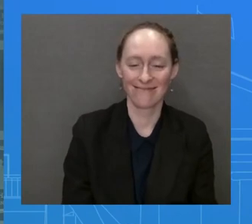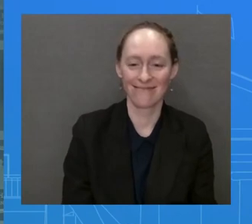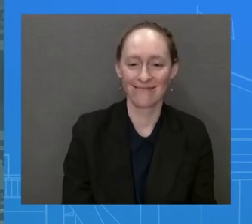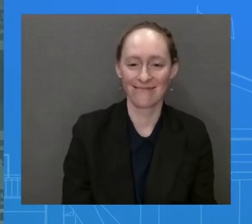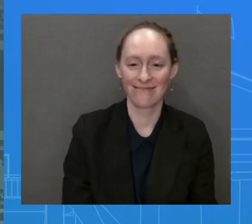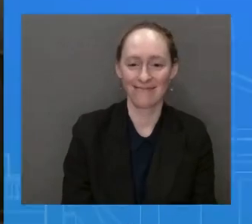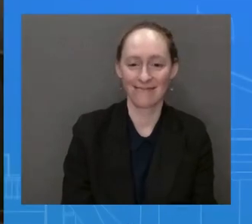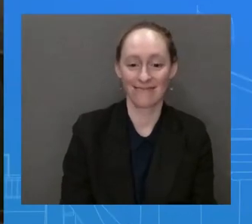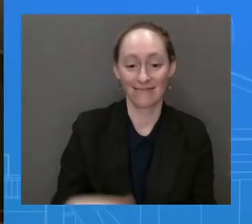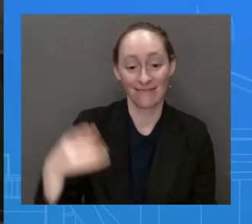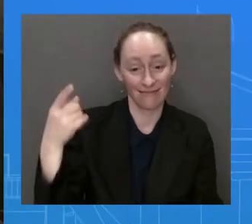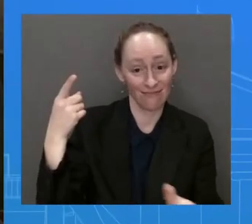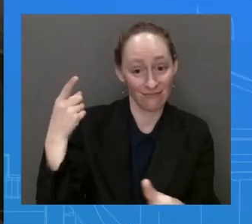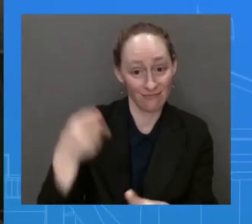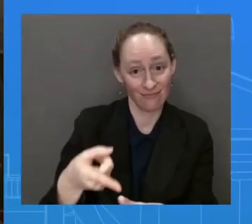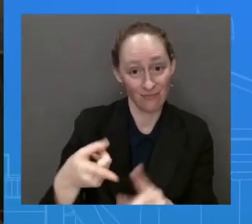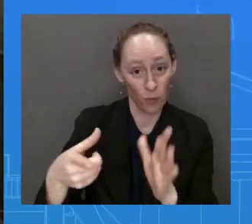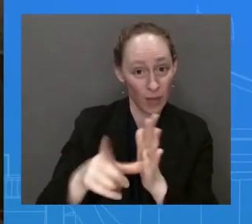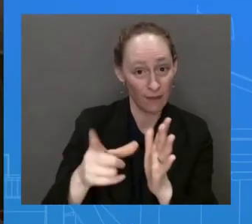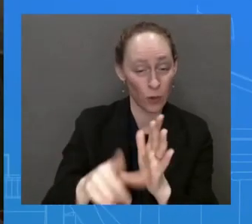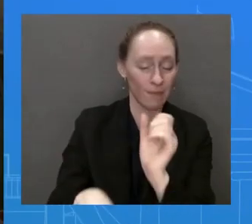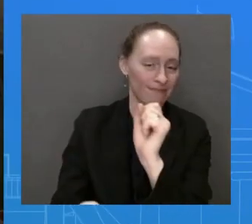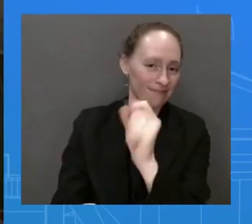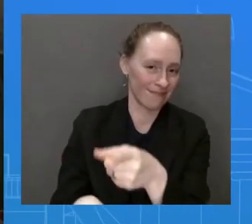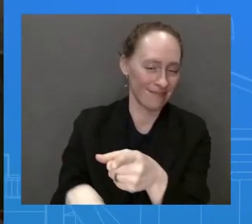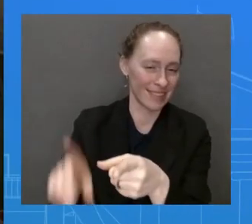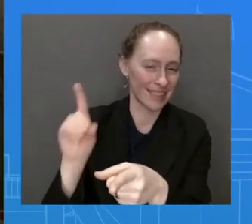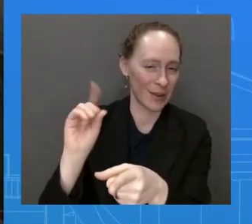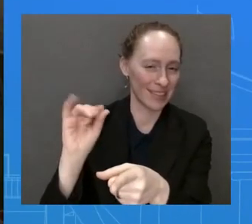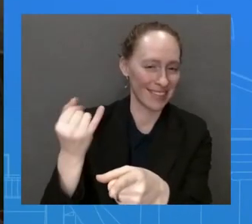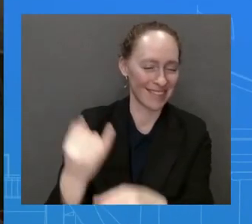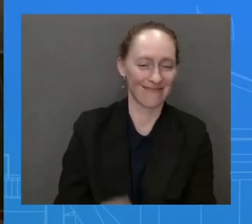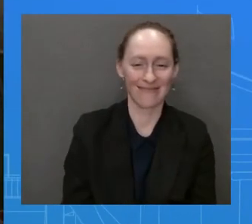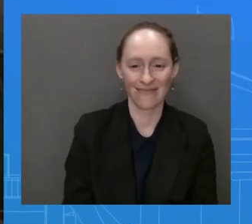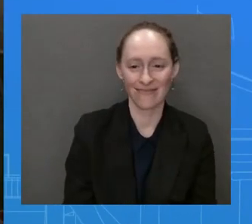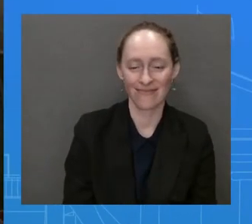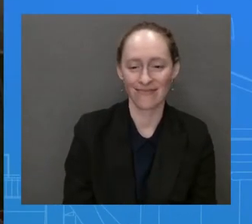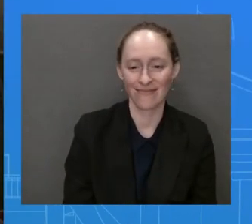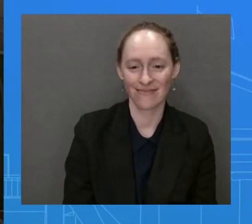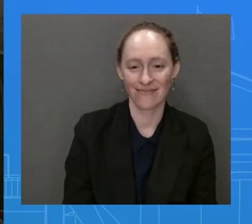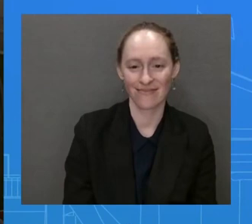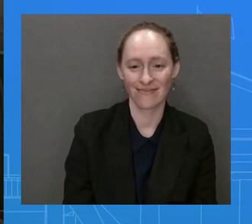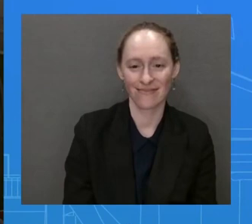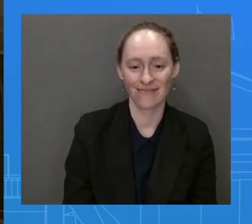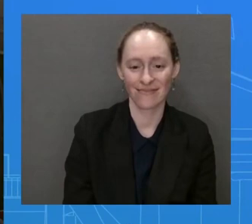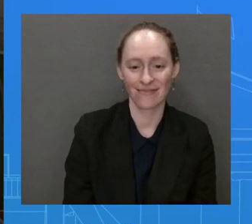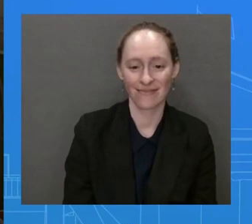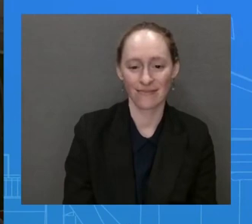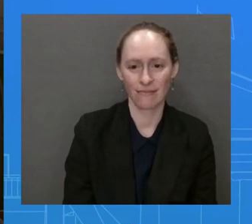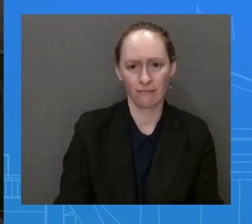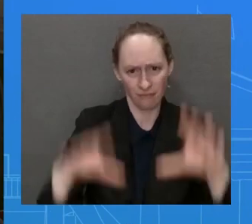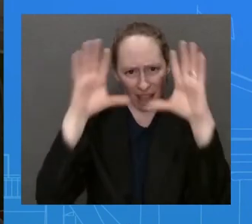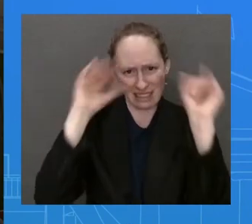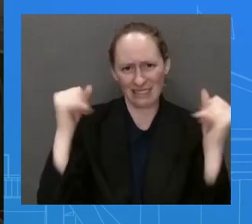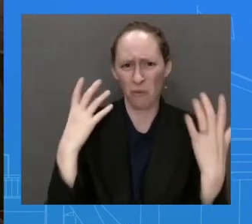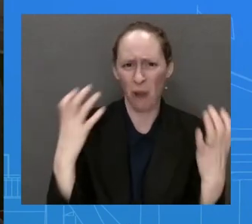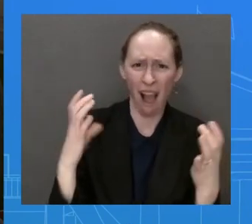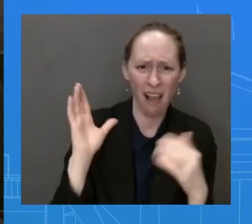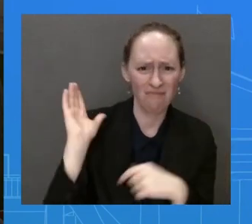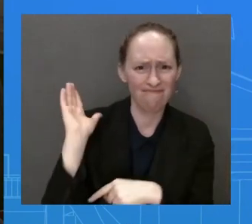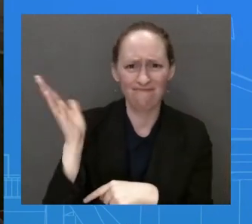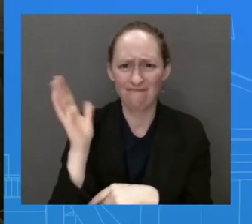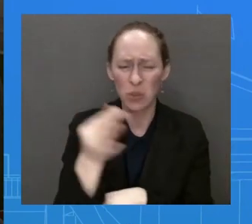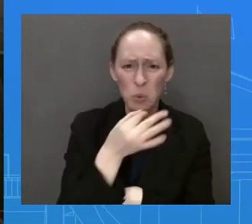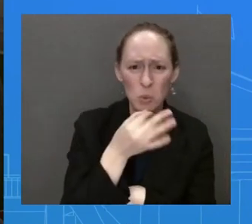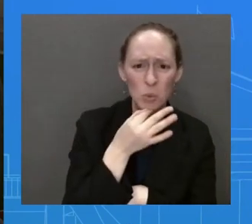Department of Justice. When President Biden did say, you know, God willing, he hoped to be able to say more soon. I mean, it seemed like he was thinking that the investigation would